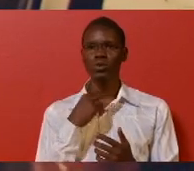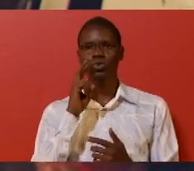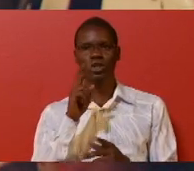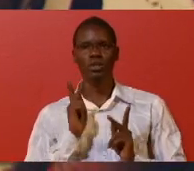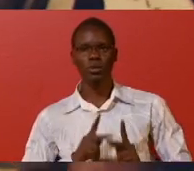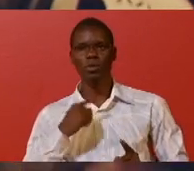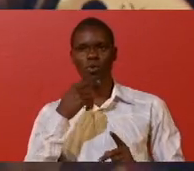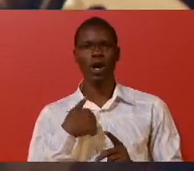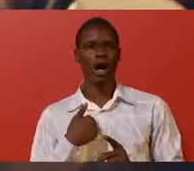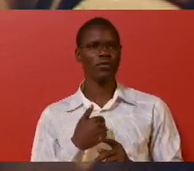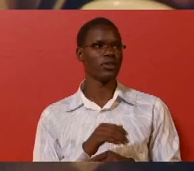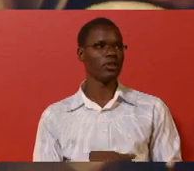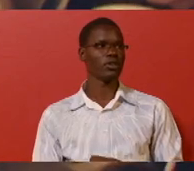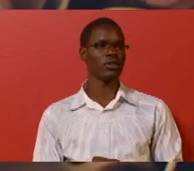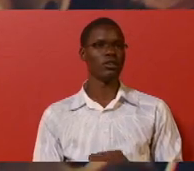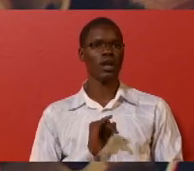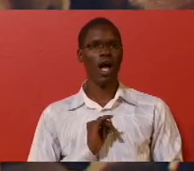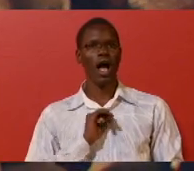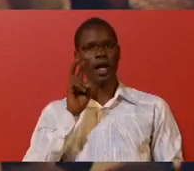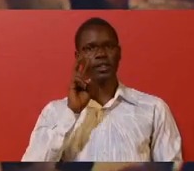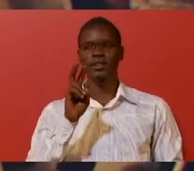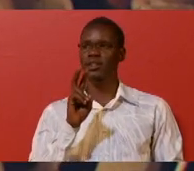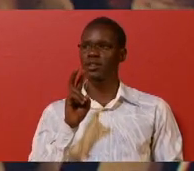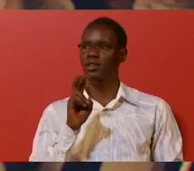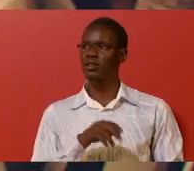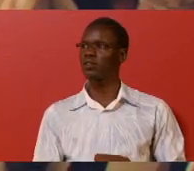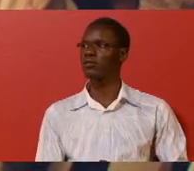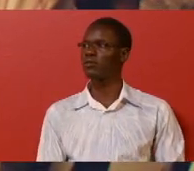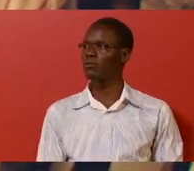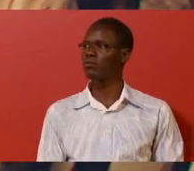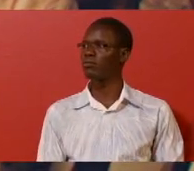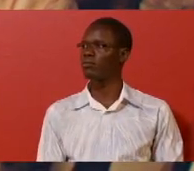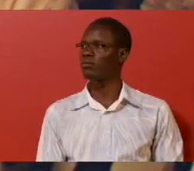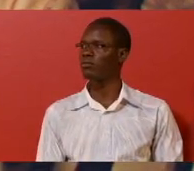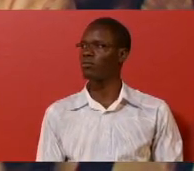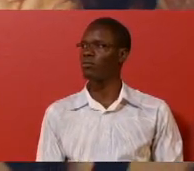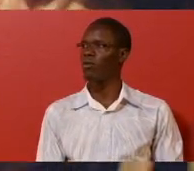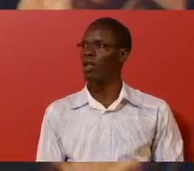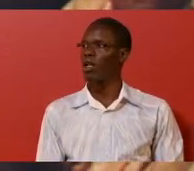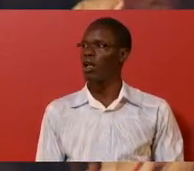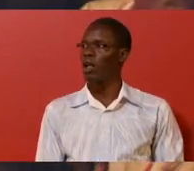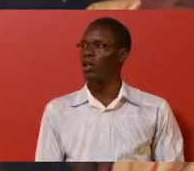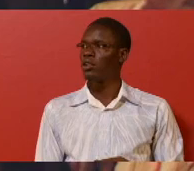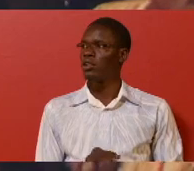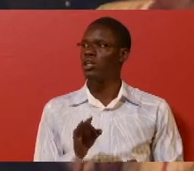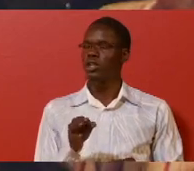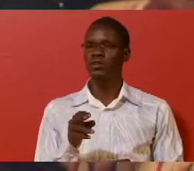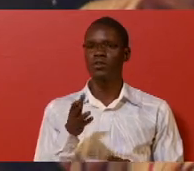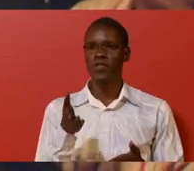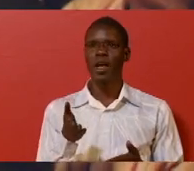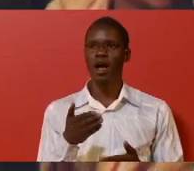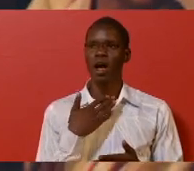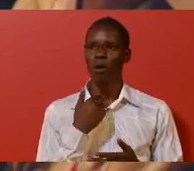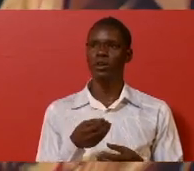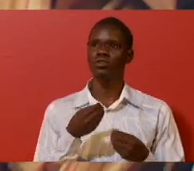hands. I see someone raising their hand, a little boy over there raising his hand. If that's you, just raise your hand, and